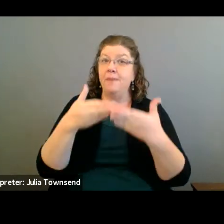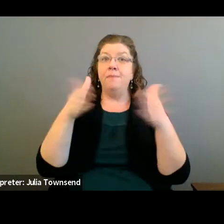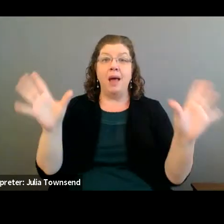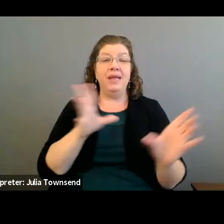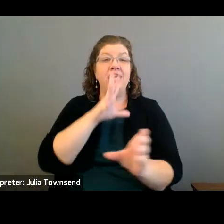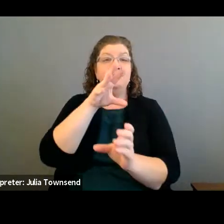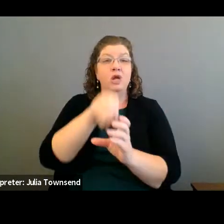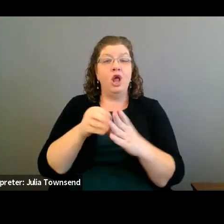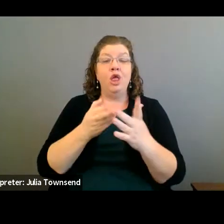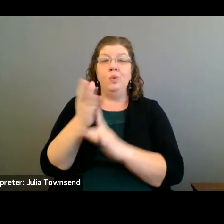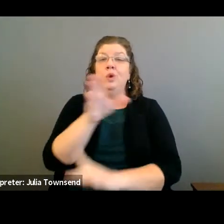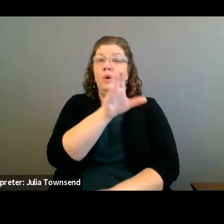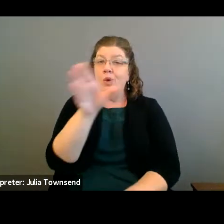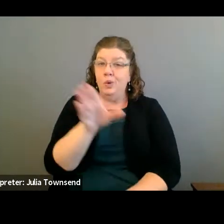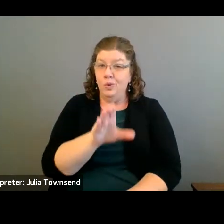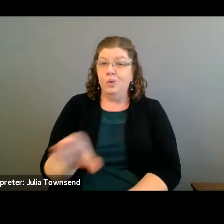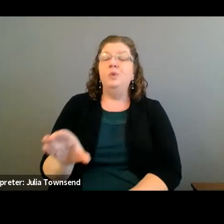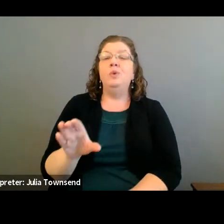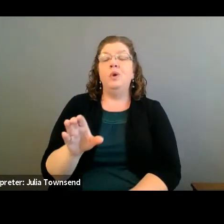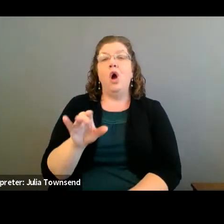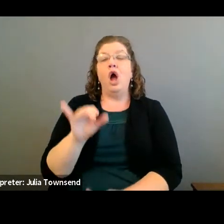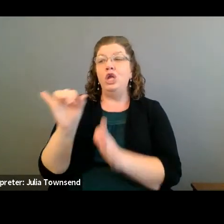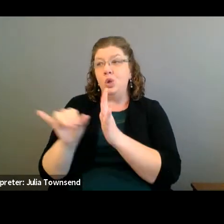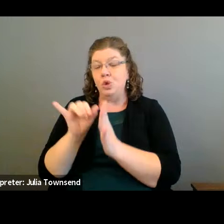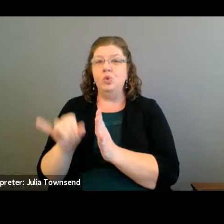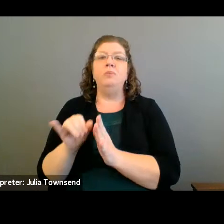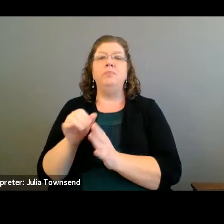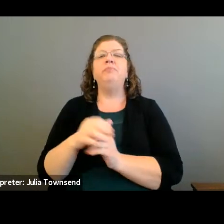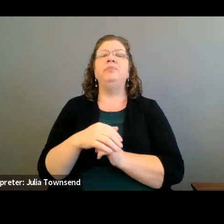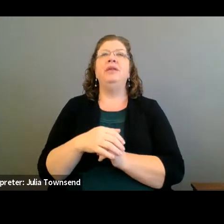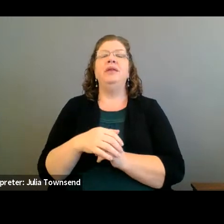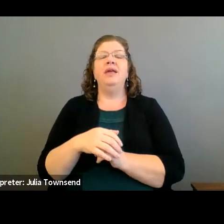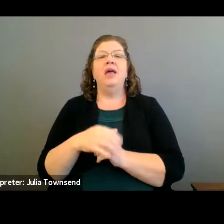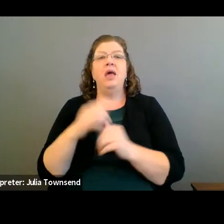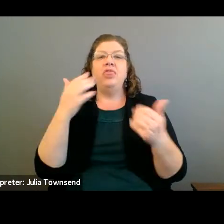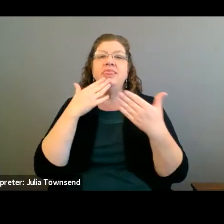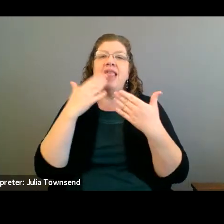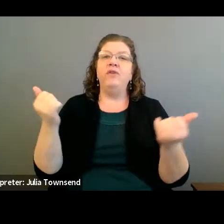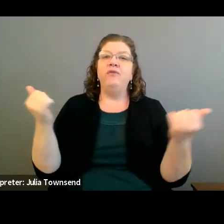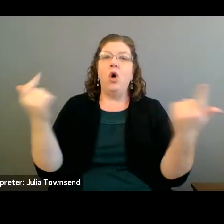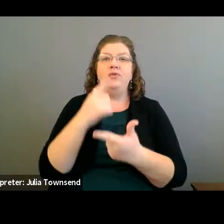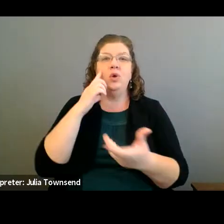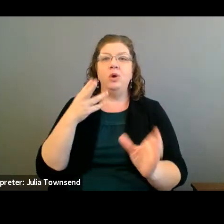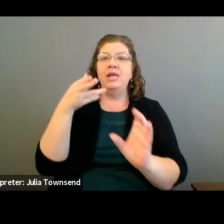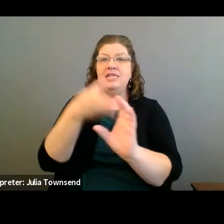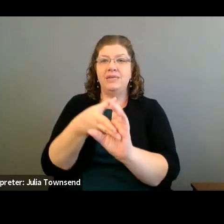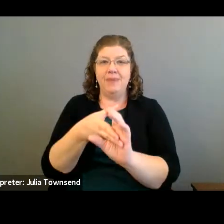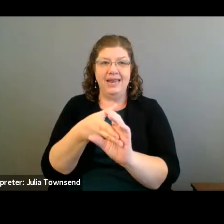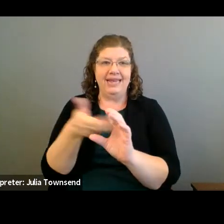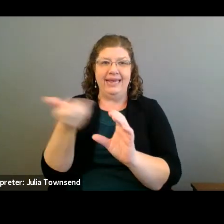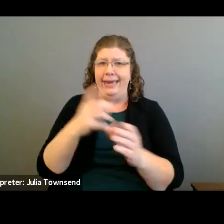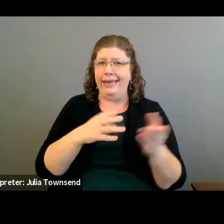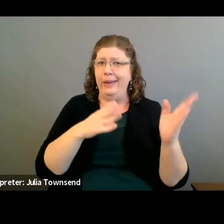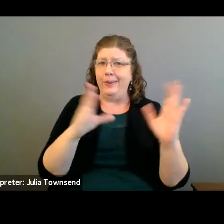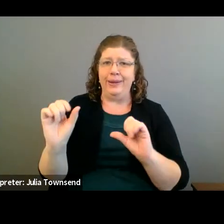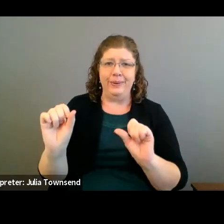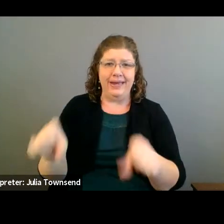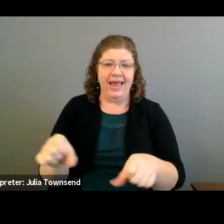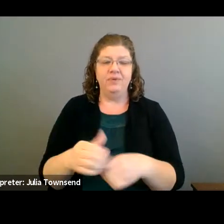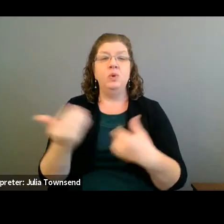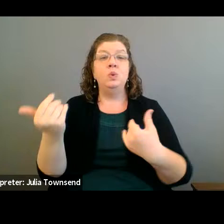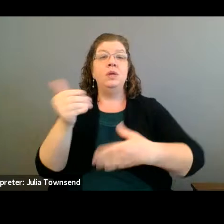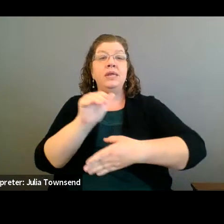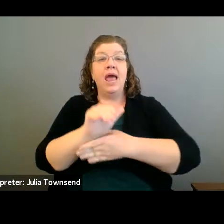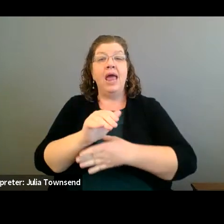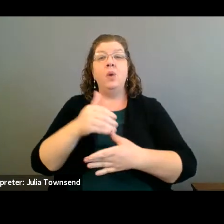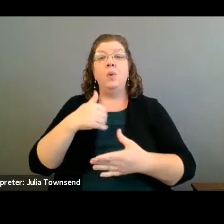participating through live streaming on YouTube. And thank you so much to all of you for participating in any way that you can. Tonight, we also have